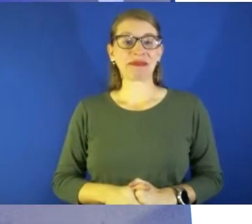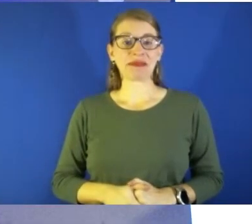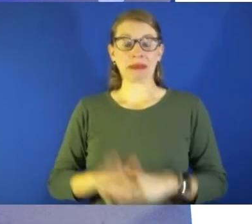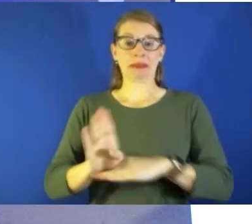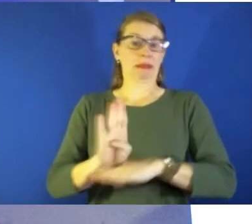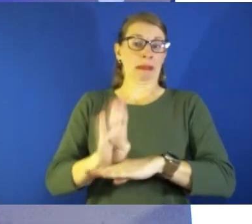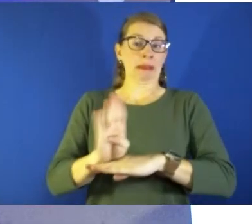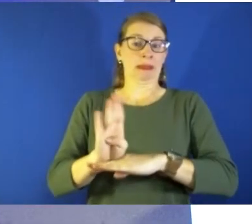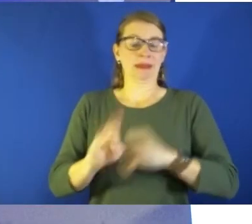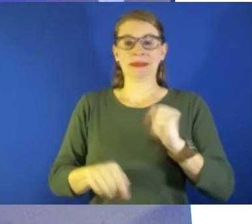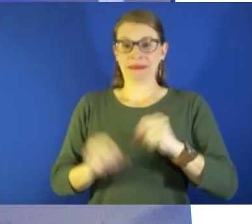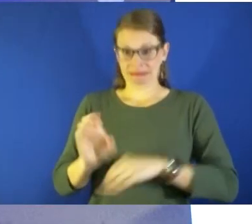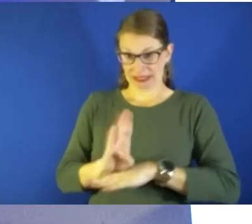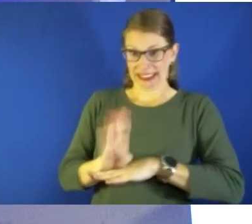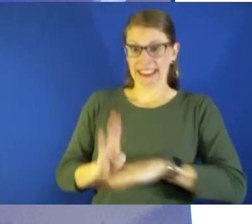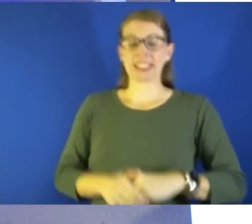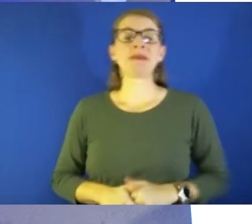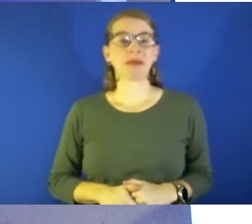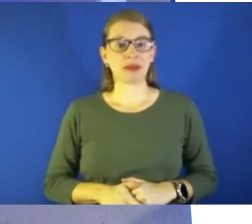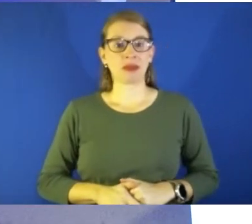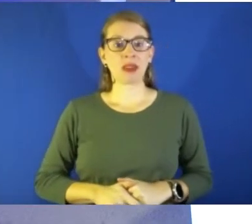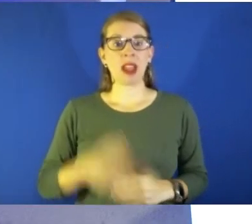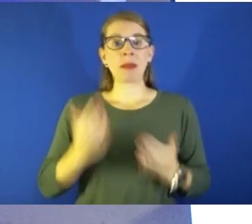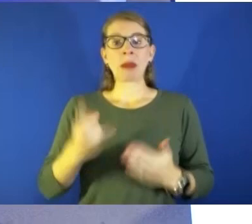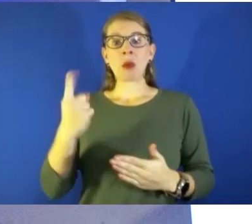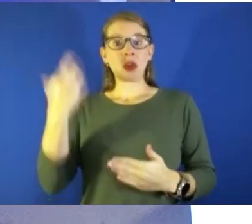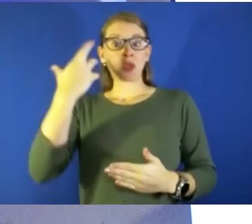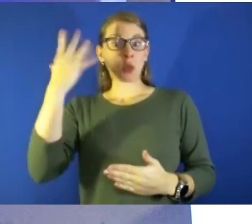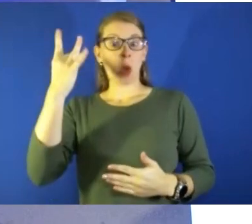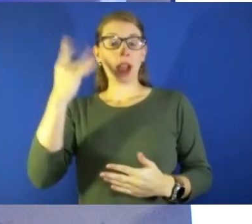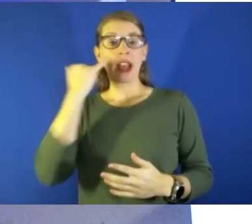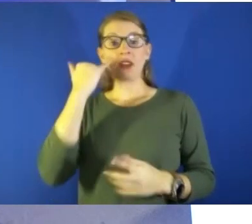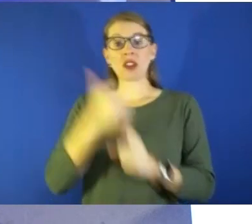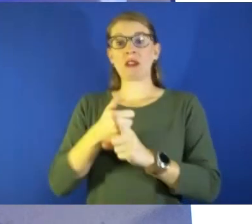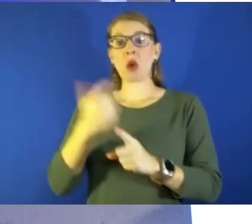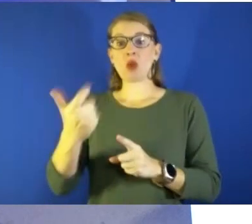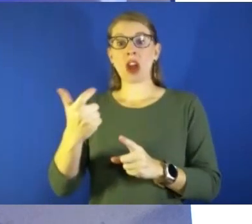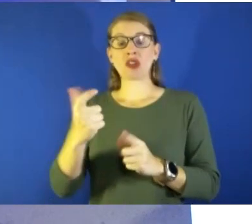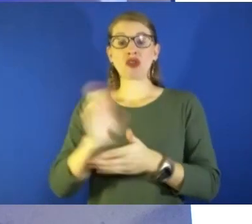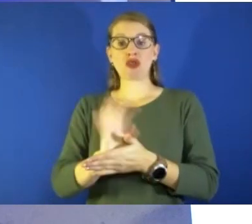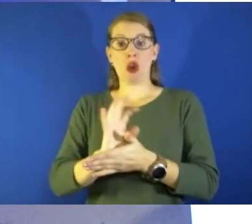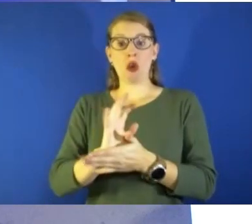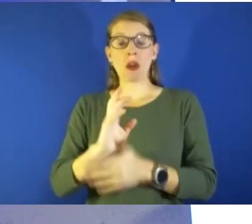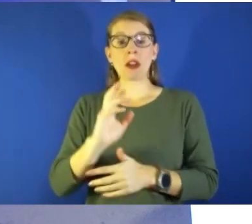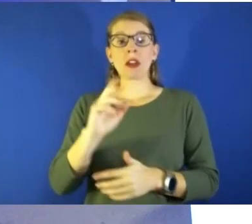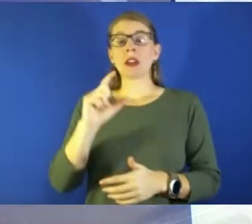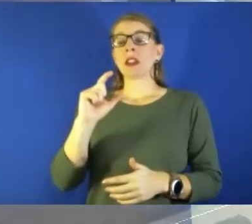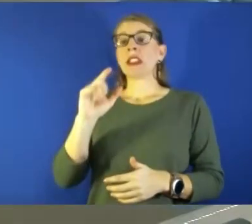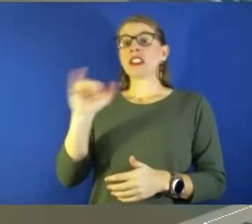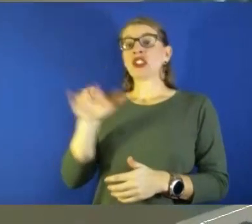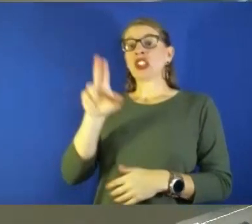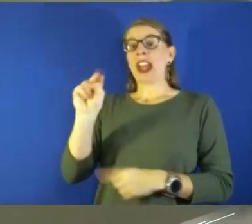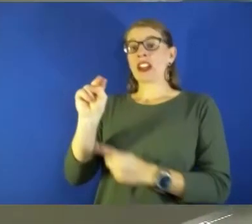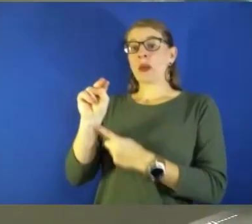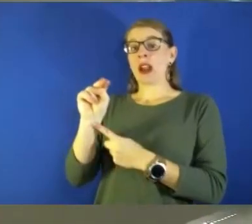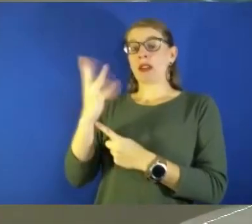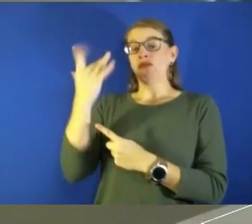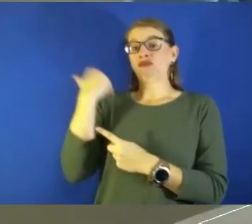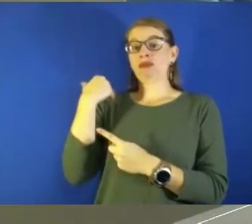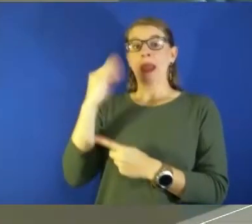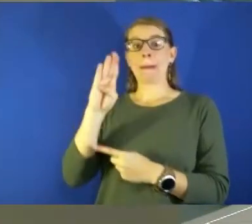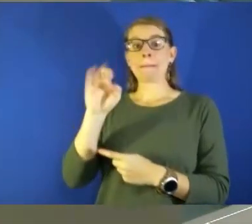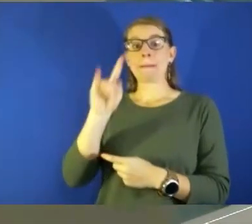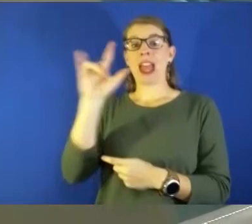very busy. And this might be one of the reasons why, because if you watch our show, you may recall back in January, we featured a woman named Betty. She was the